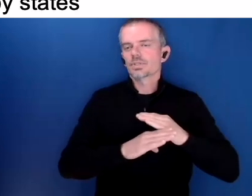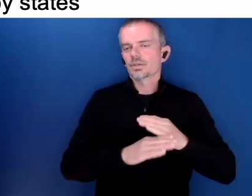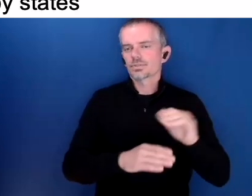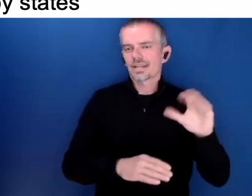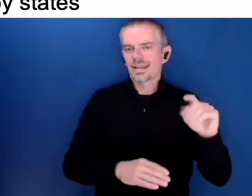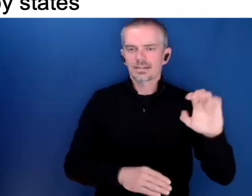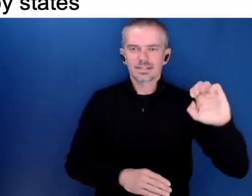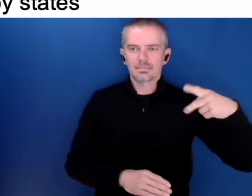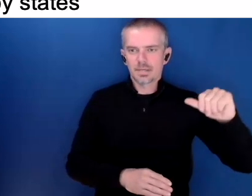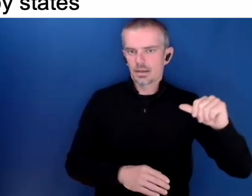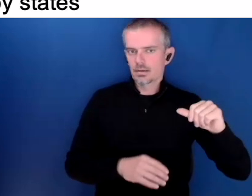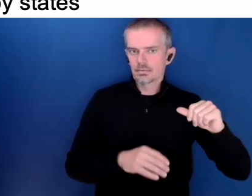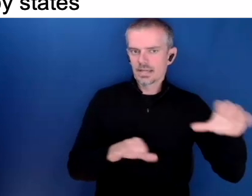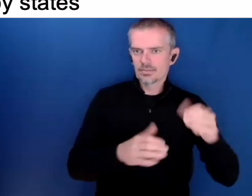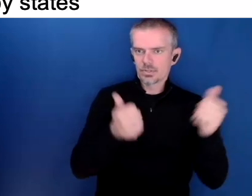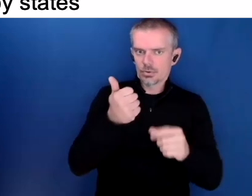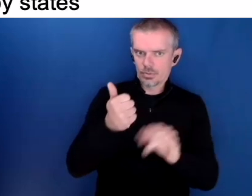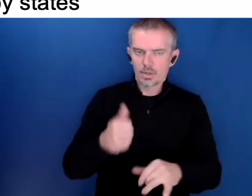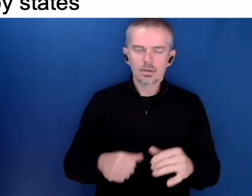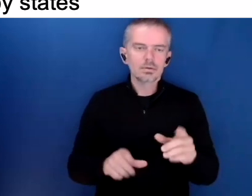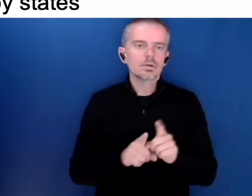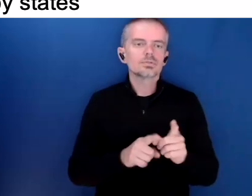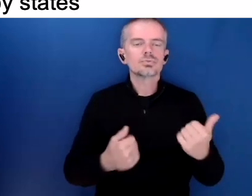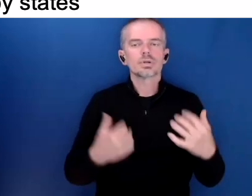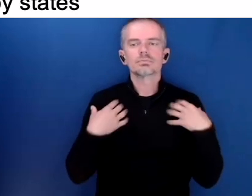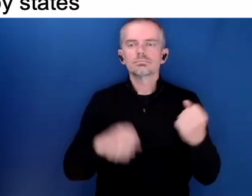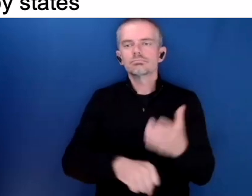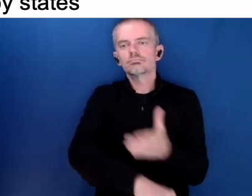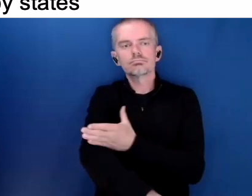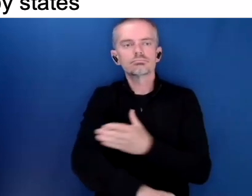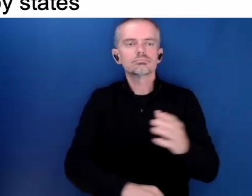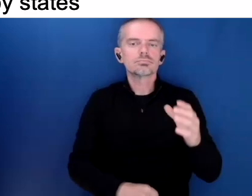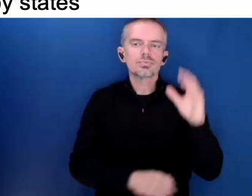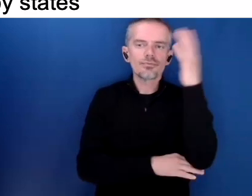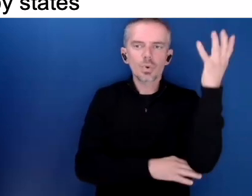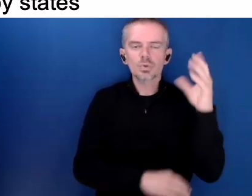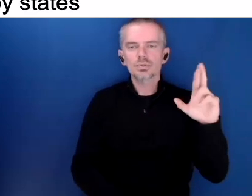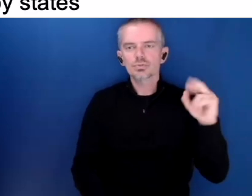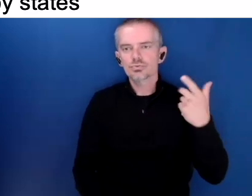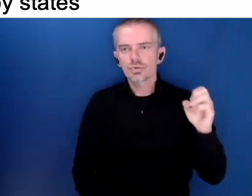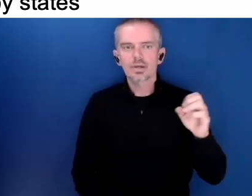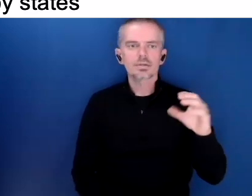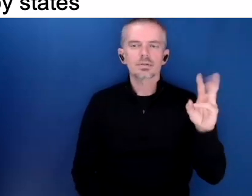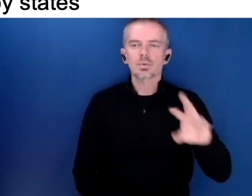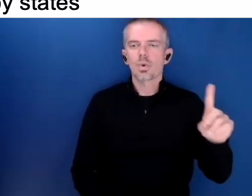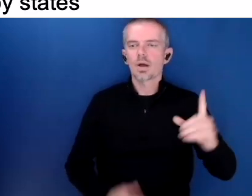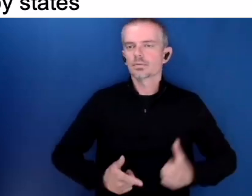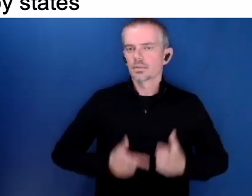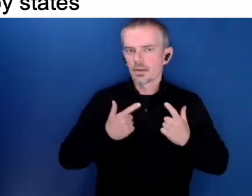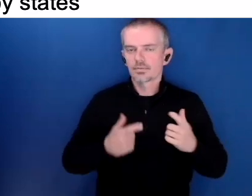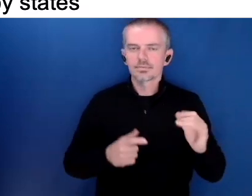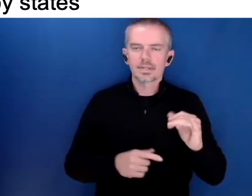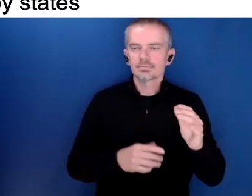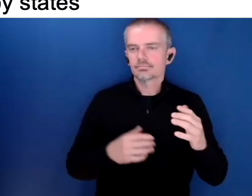activities to restore or improve forest, rangeland, and watershed health, including fish and wildlife habitat. Some